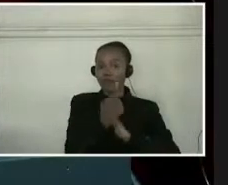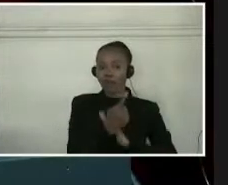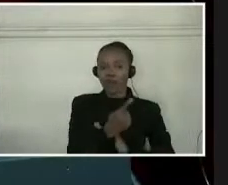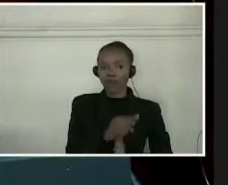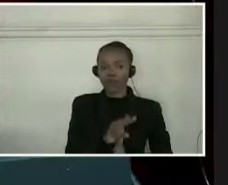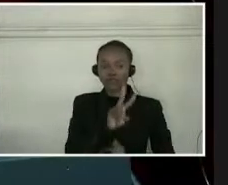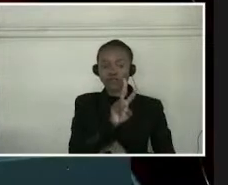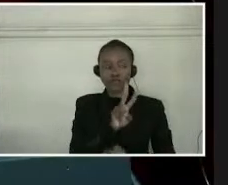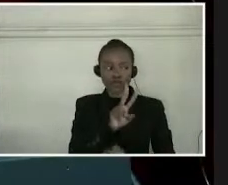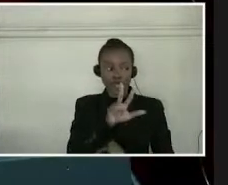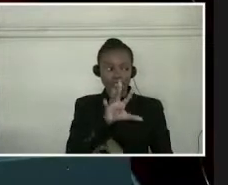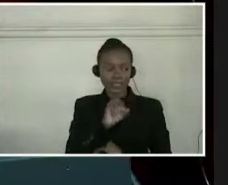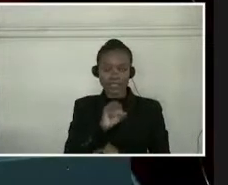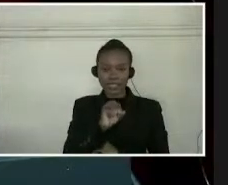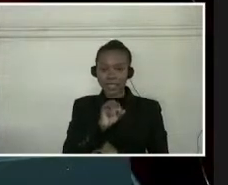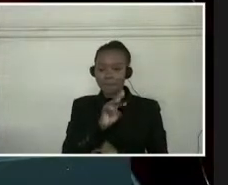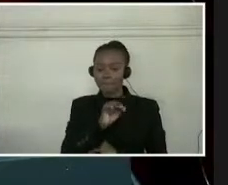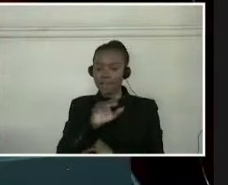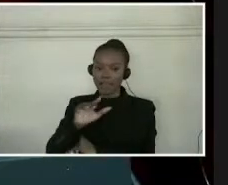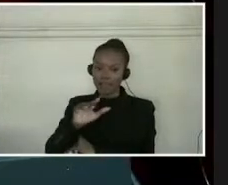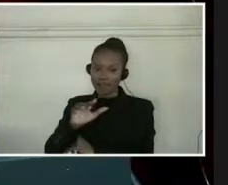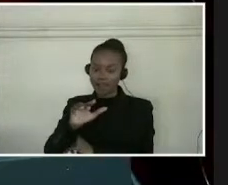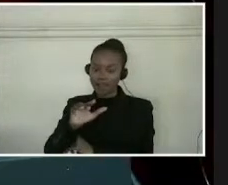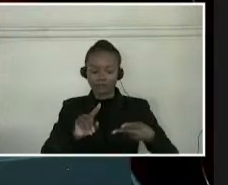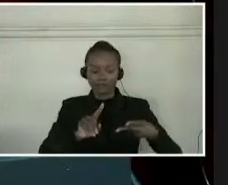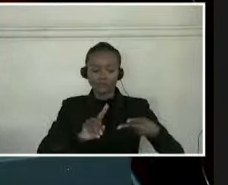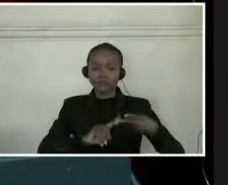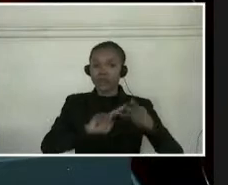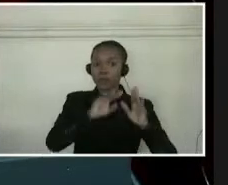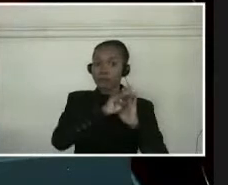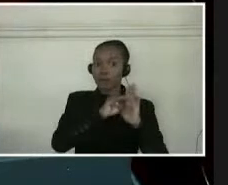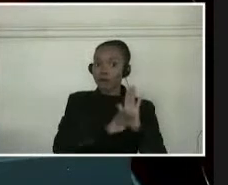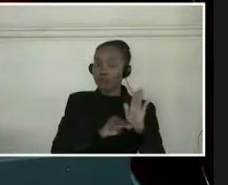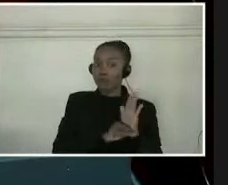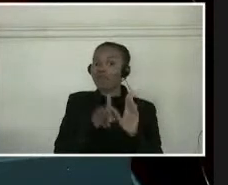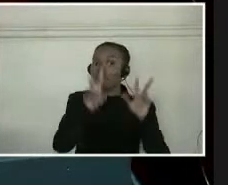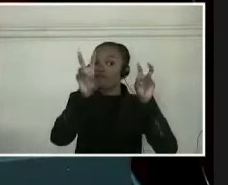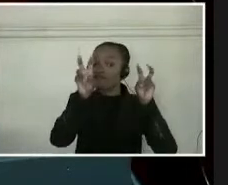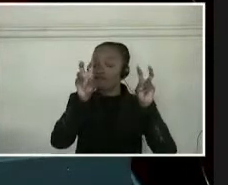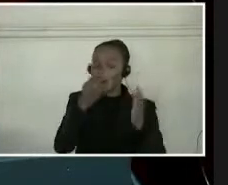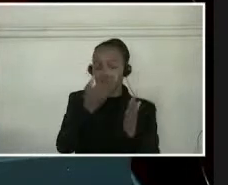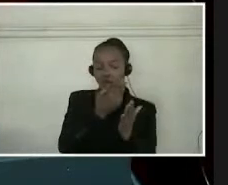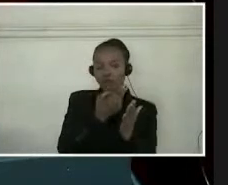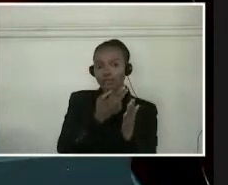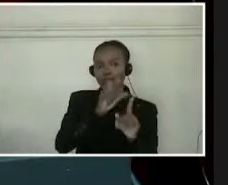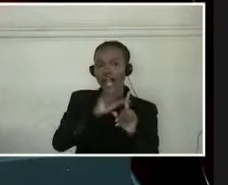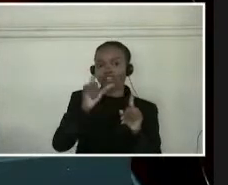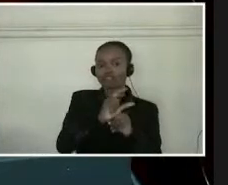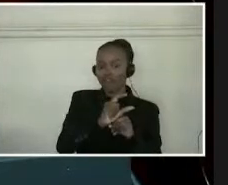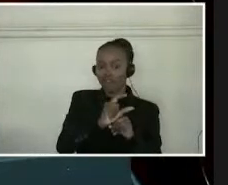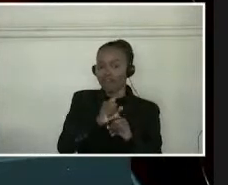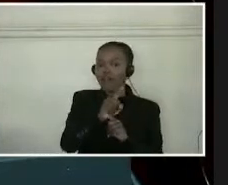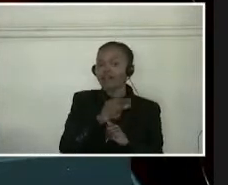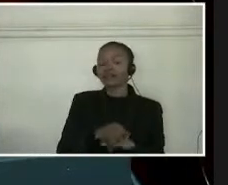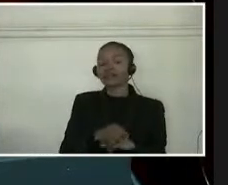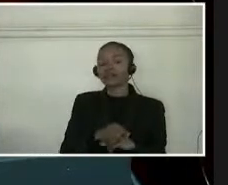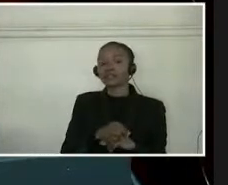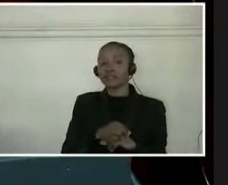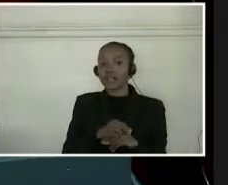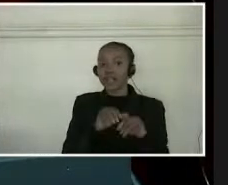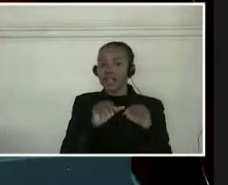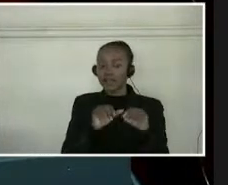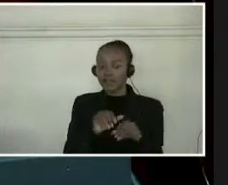759 000 program 2 that talks to cultural affairs of 329 million